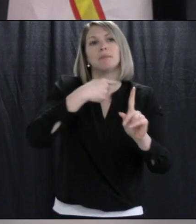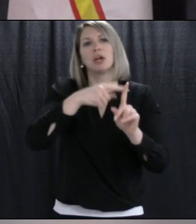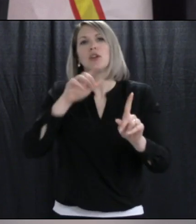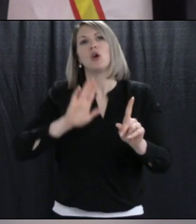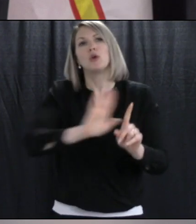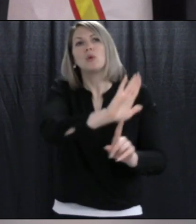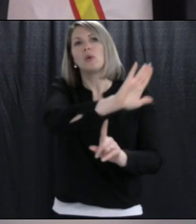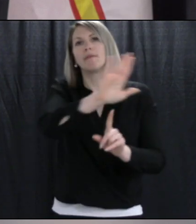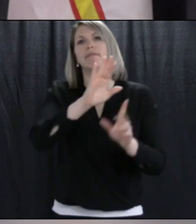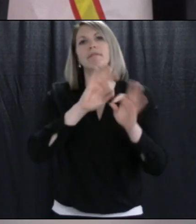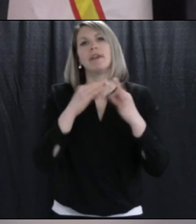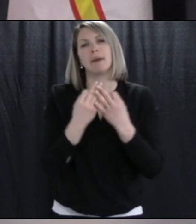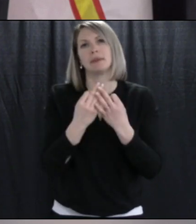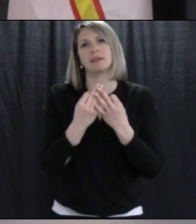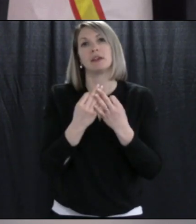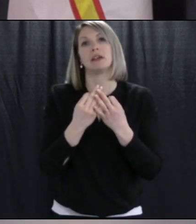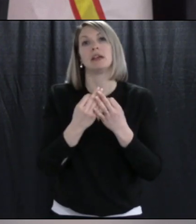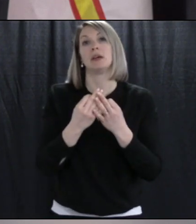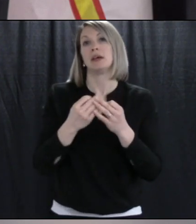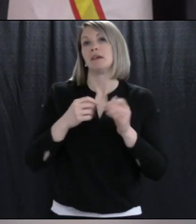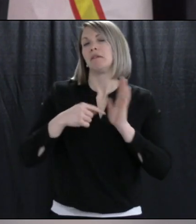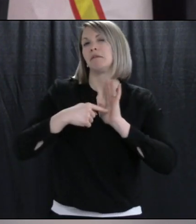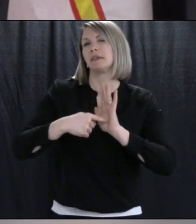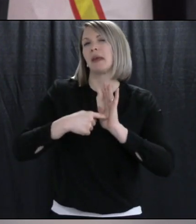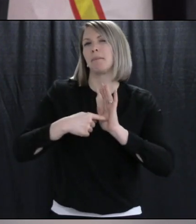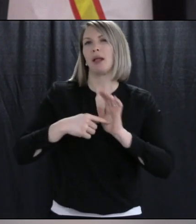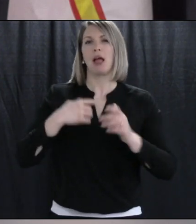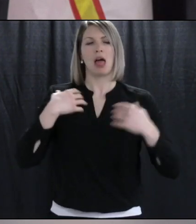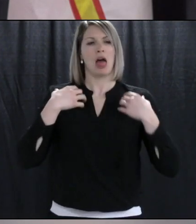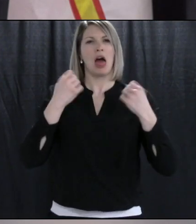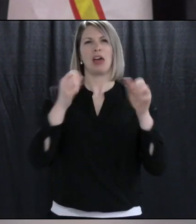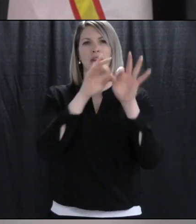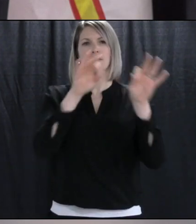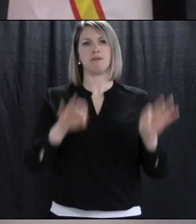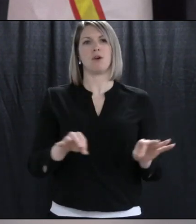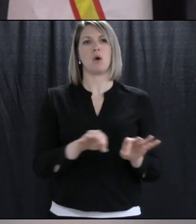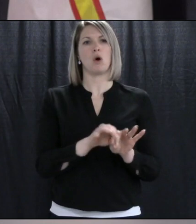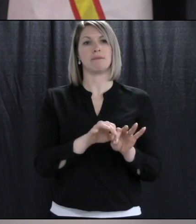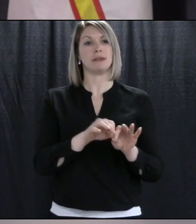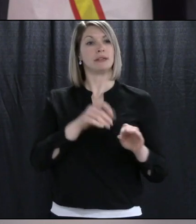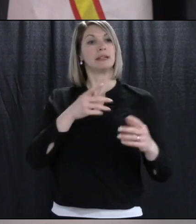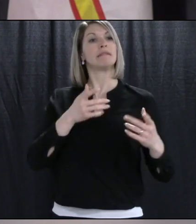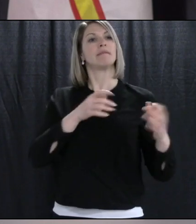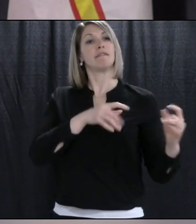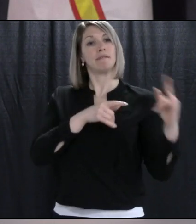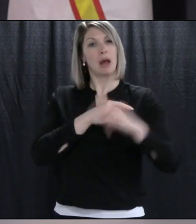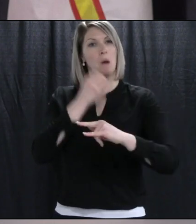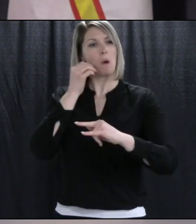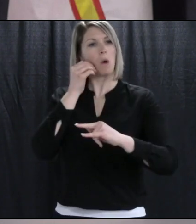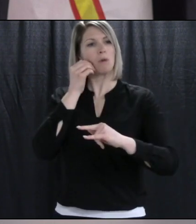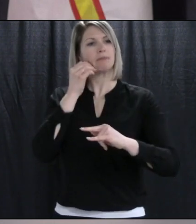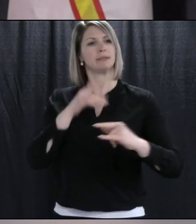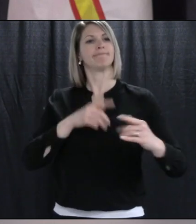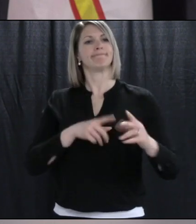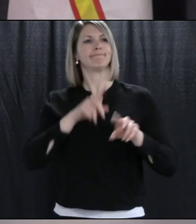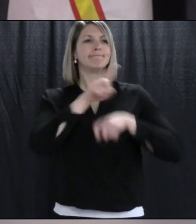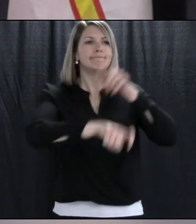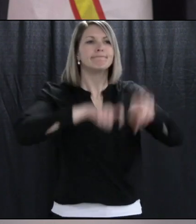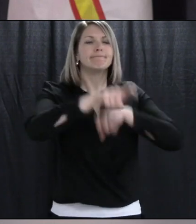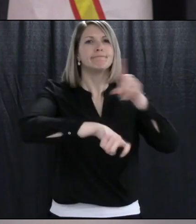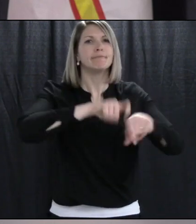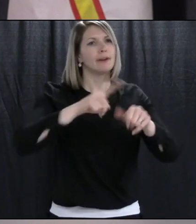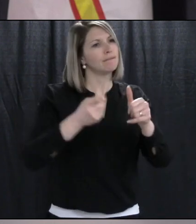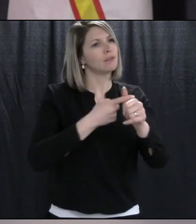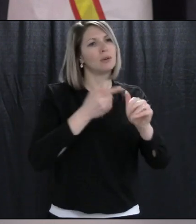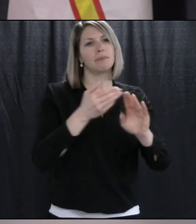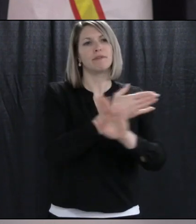implementing health assessment forms to be completed at the point of entry of the province. Understanding that our